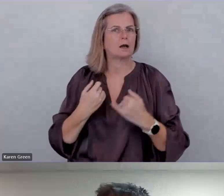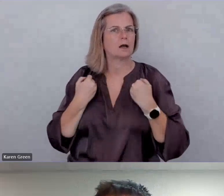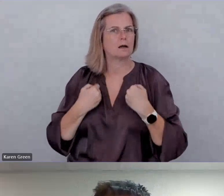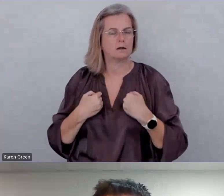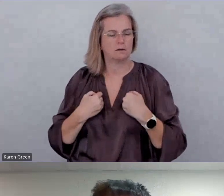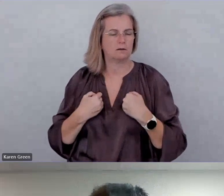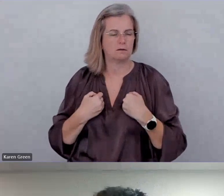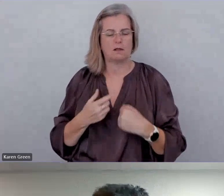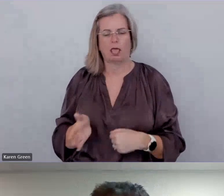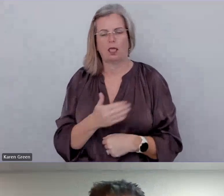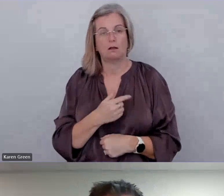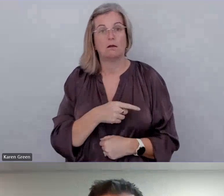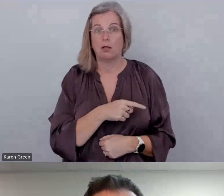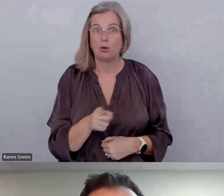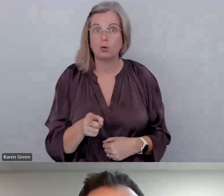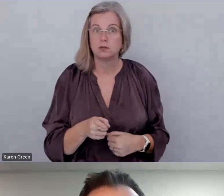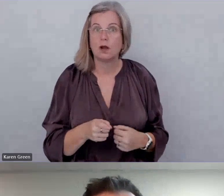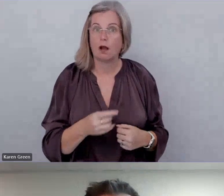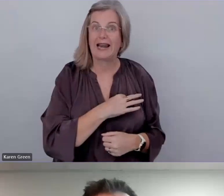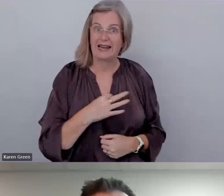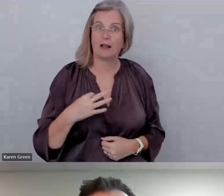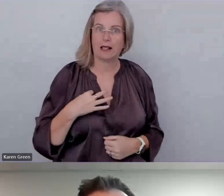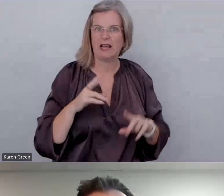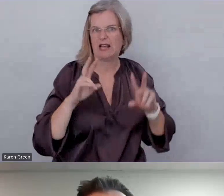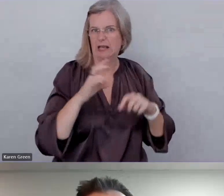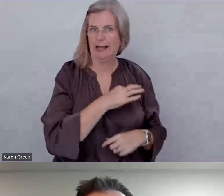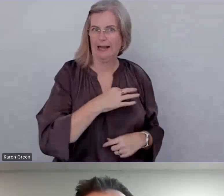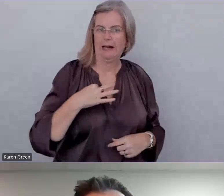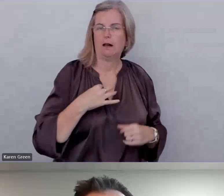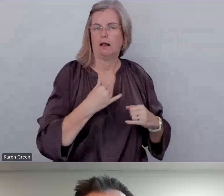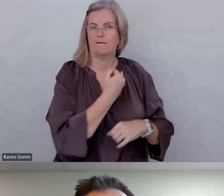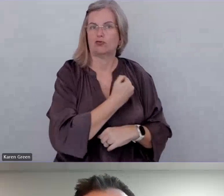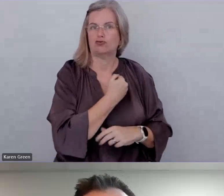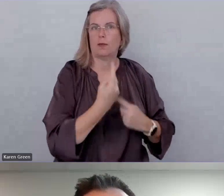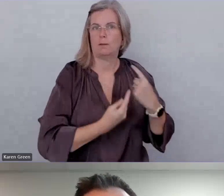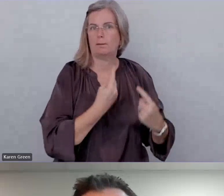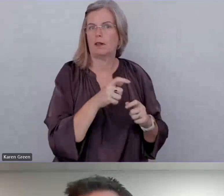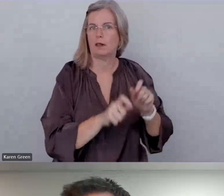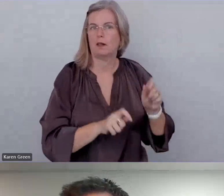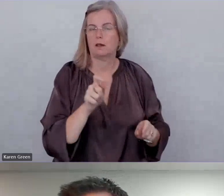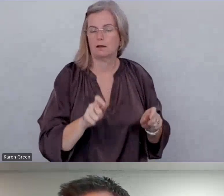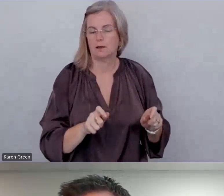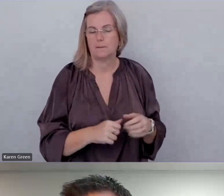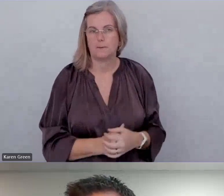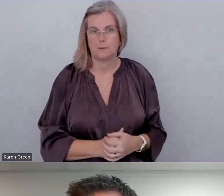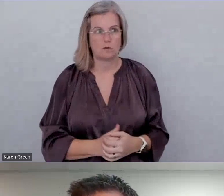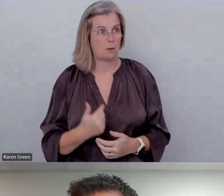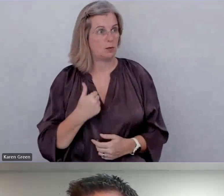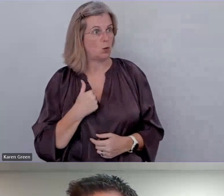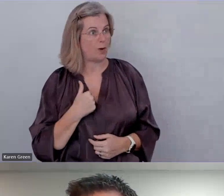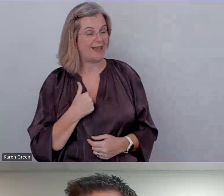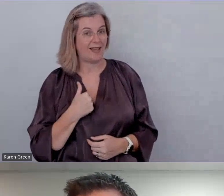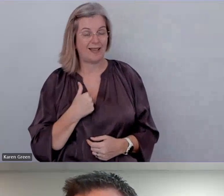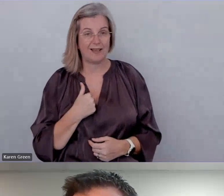so-called clinically vulnerable people. But what I think I would also add is that we're all one doctor's visit from